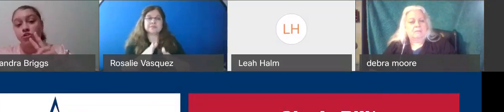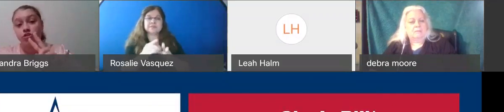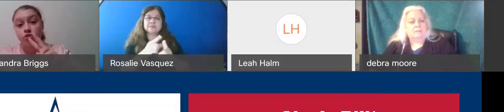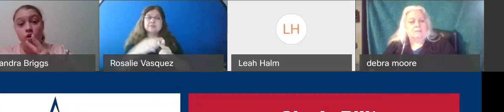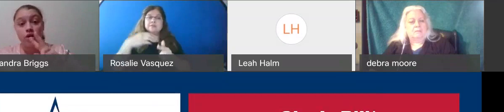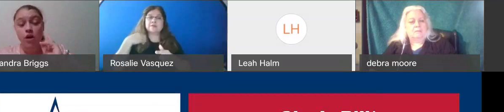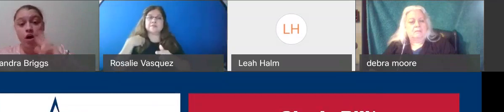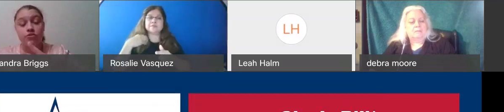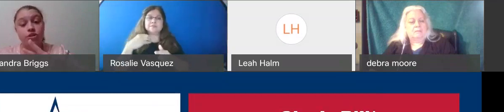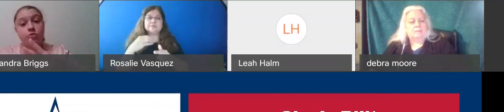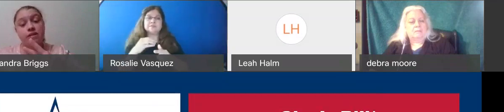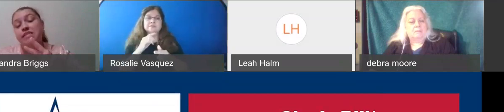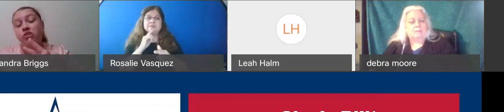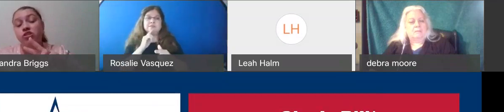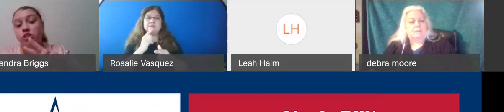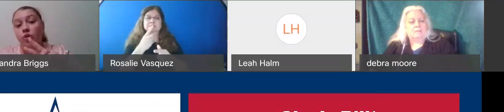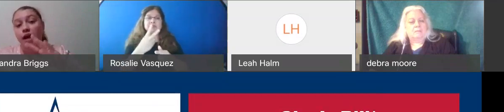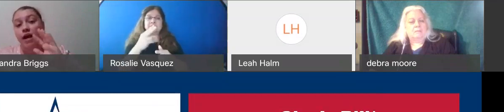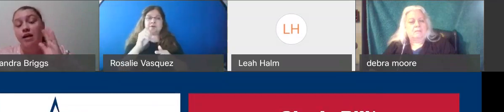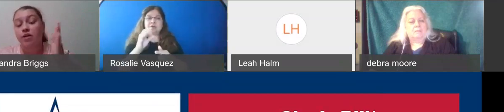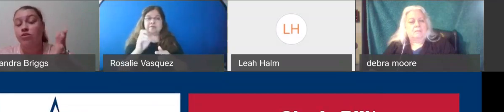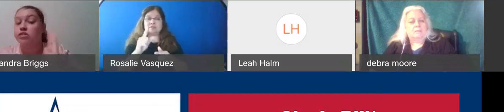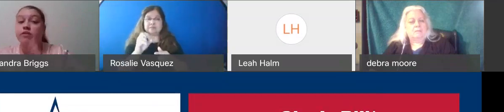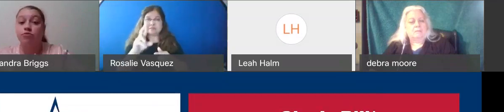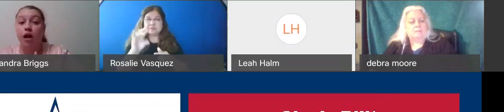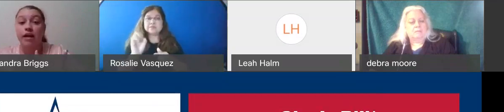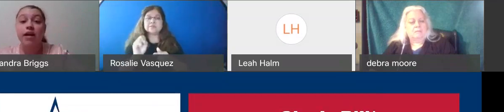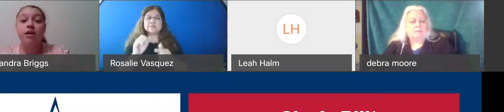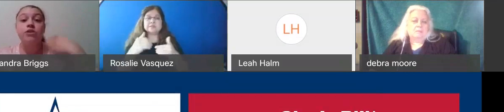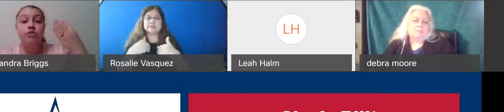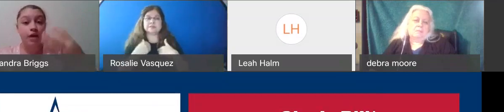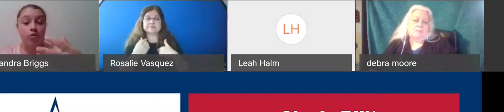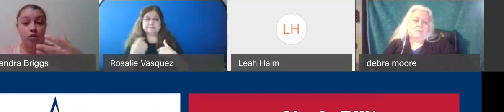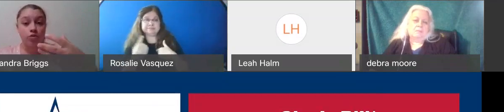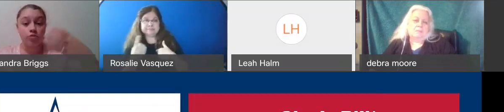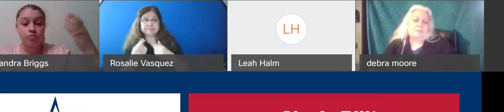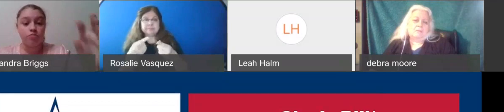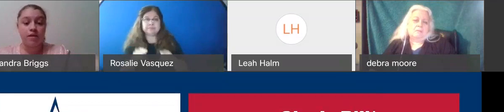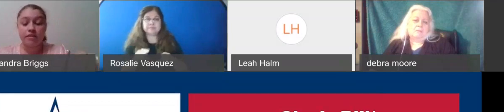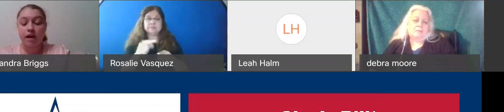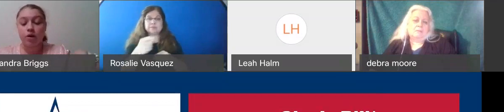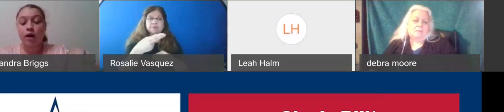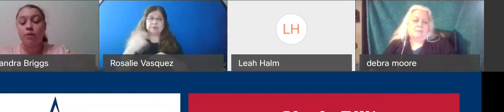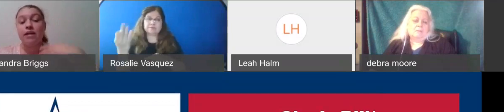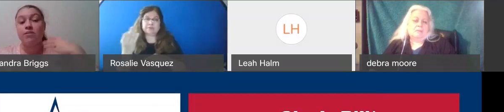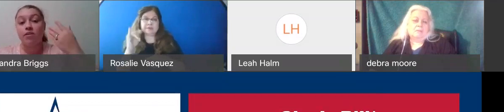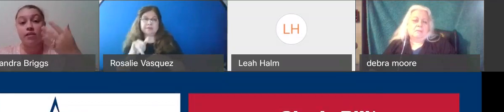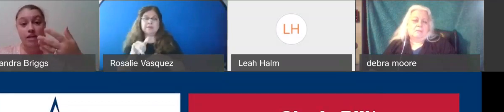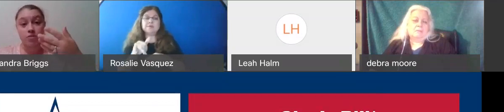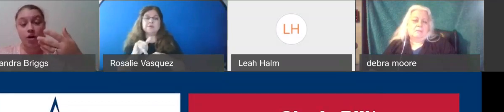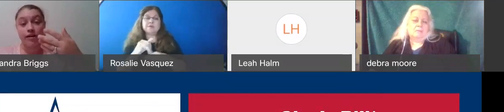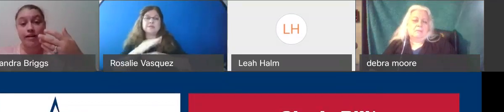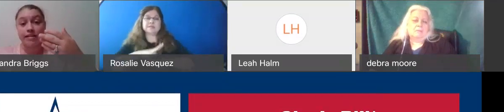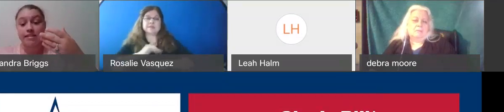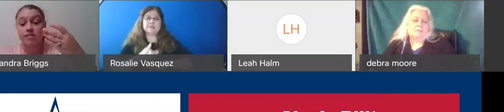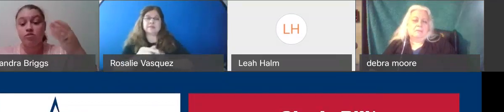officers, there are 2 officer presentations going on Thursday and Friday. So that will meet that requirement. And then the